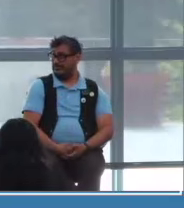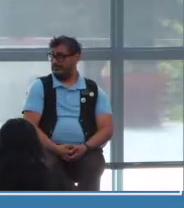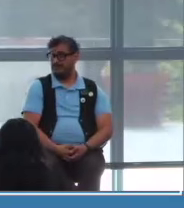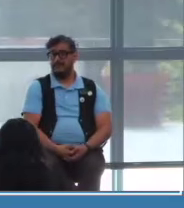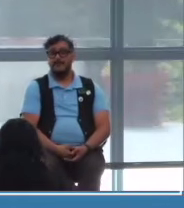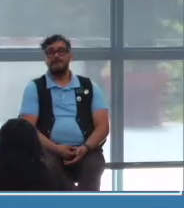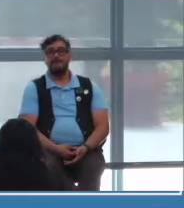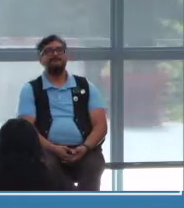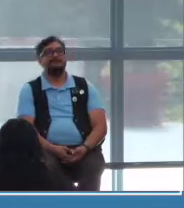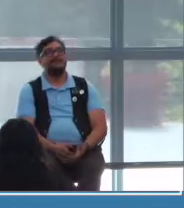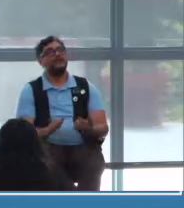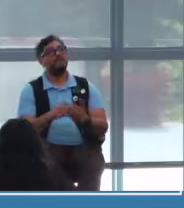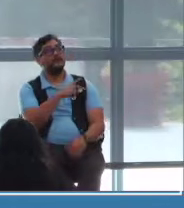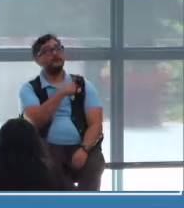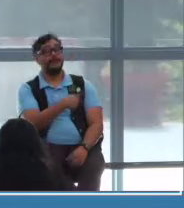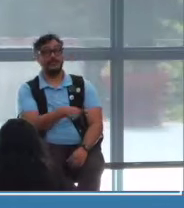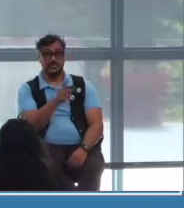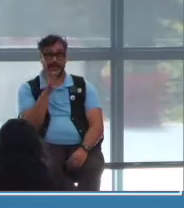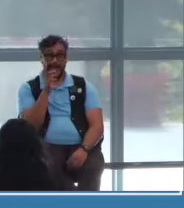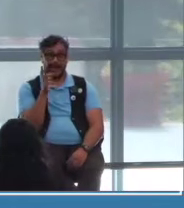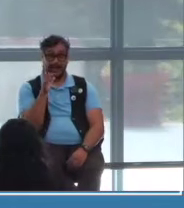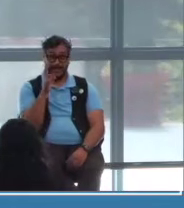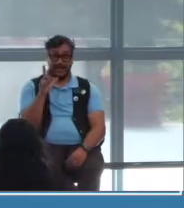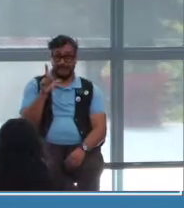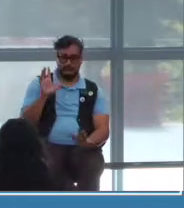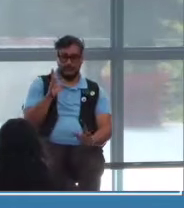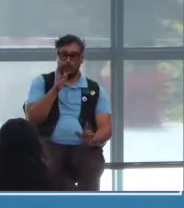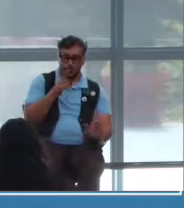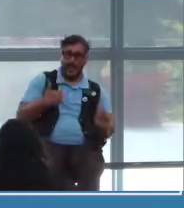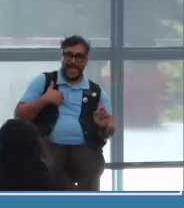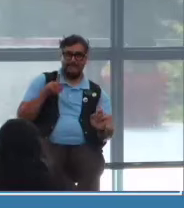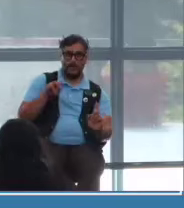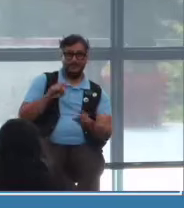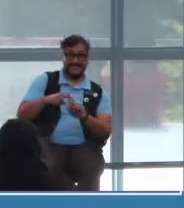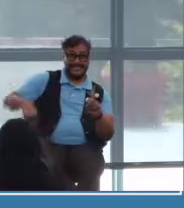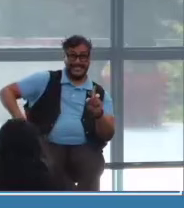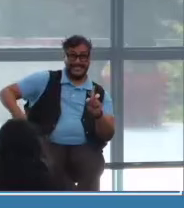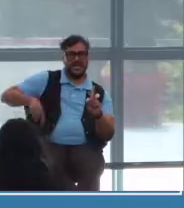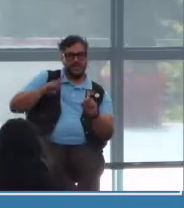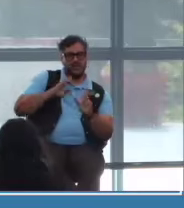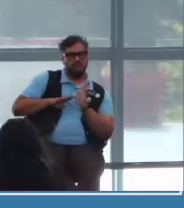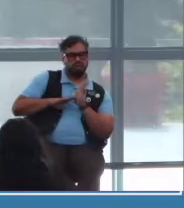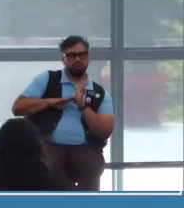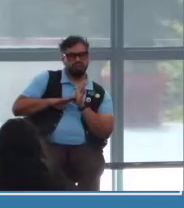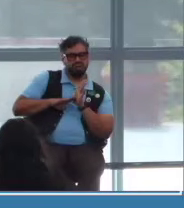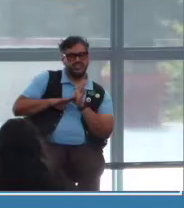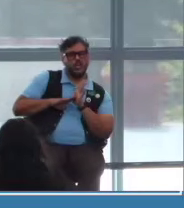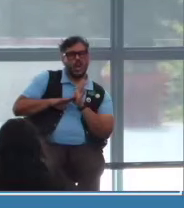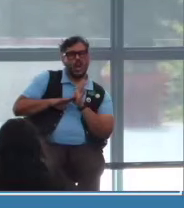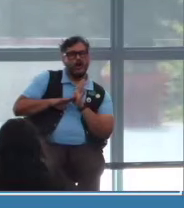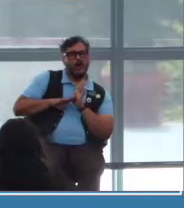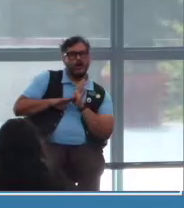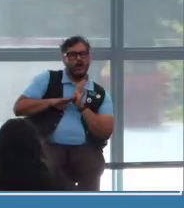Most patients with lupus in the kidney evolve it slowly, but there is a group of people that develop it rapidly. It depends